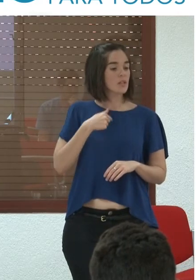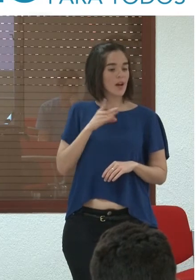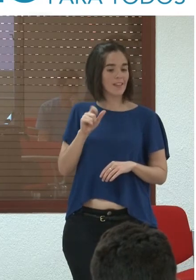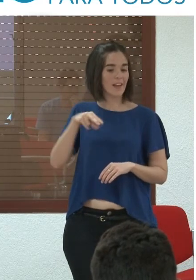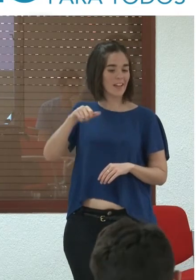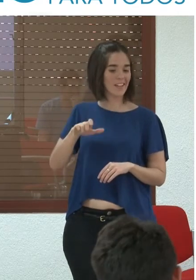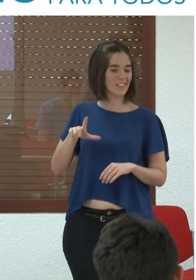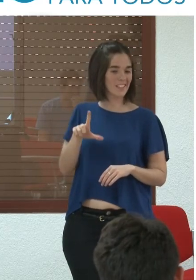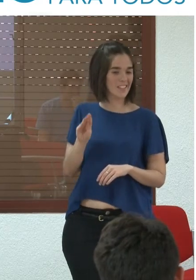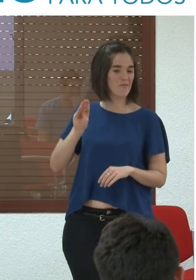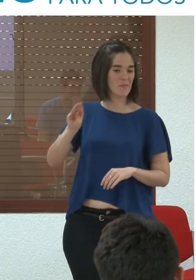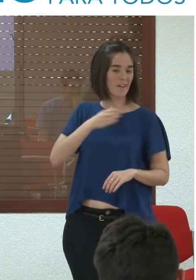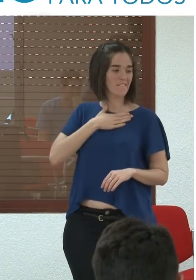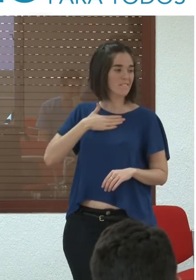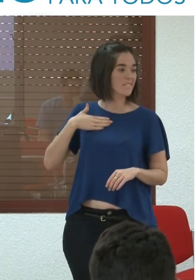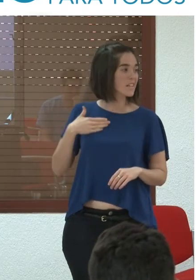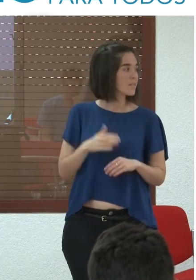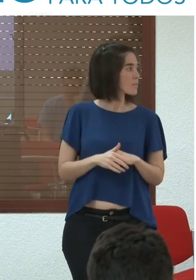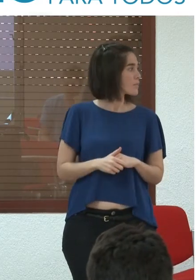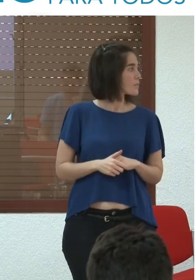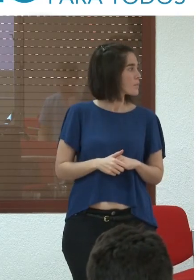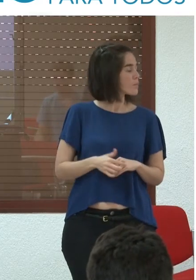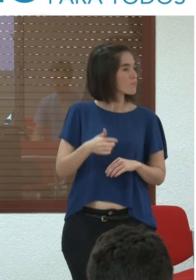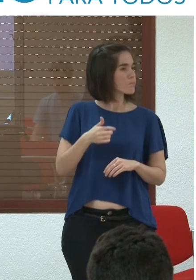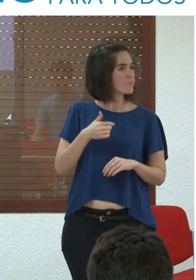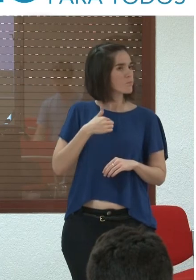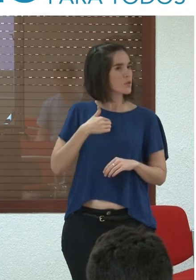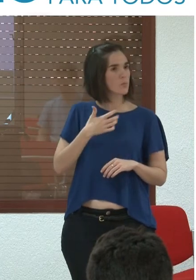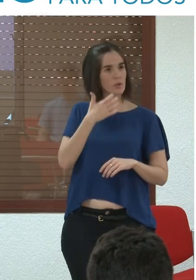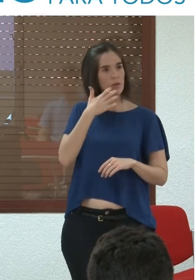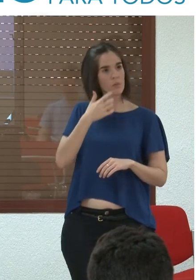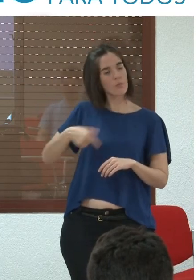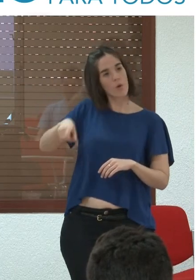Cristina wanted to formulate a question to Daniel.